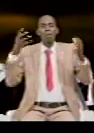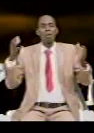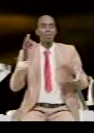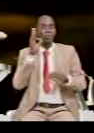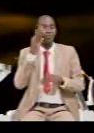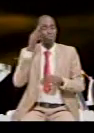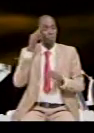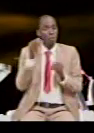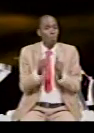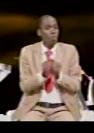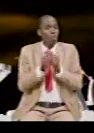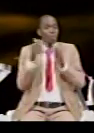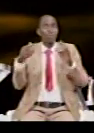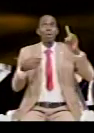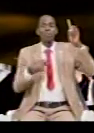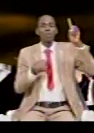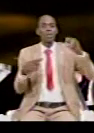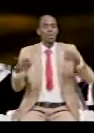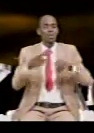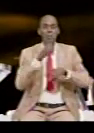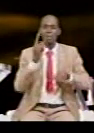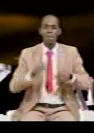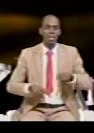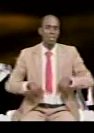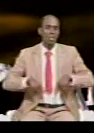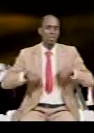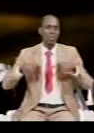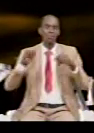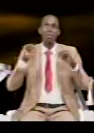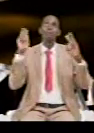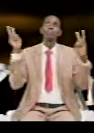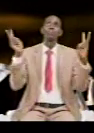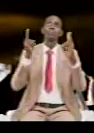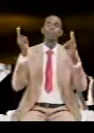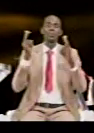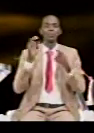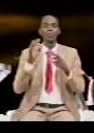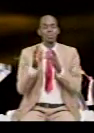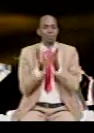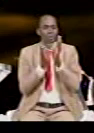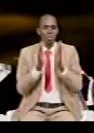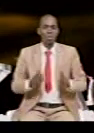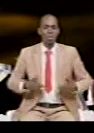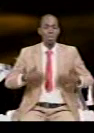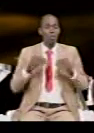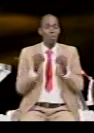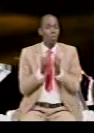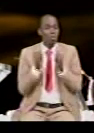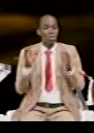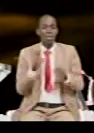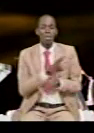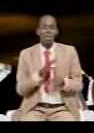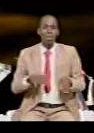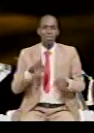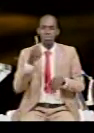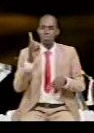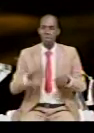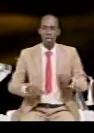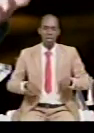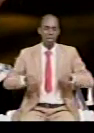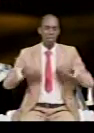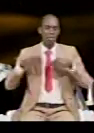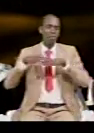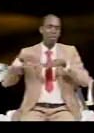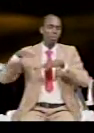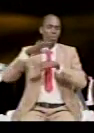we cannot live victorious Christian life. Without me, without Christ, We cannot live above sin.